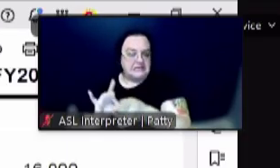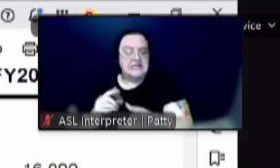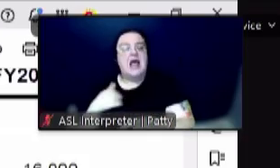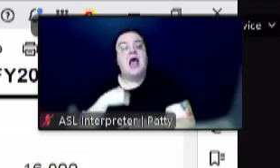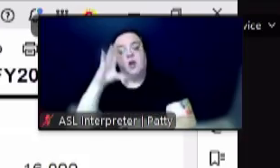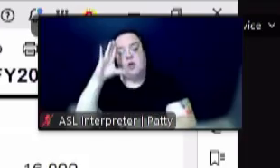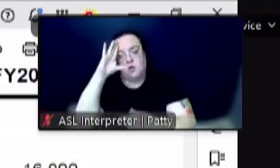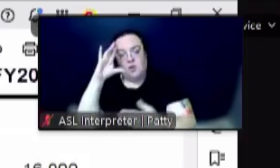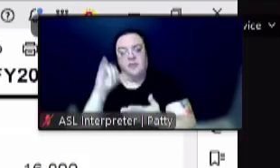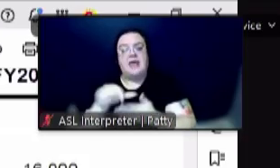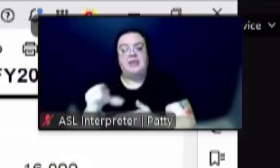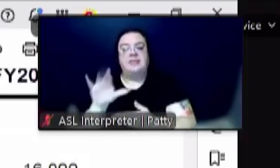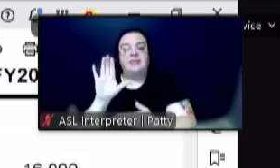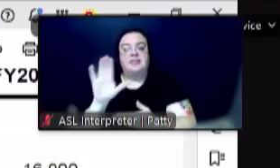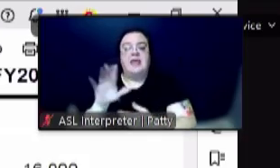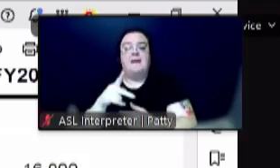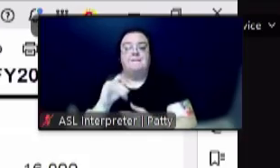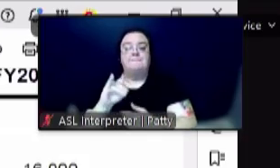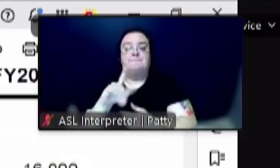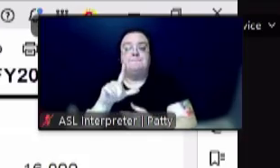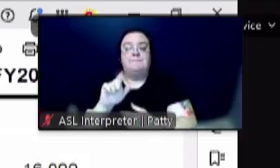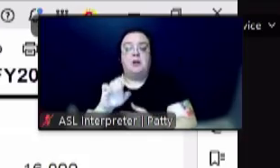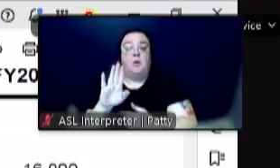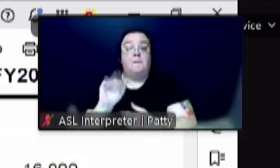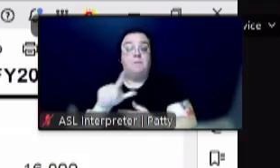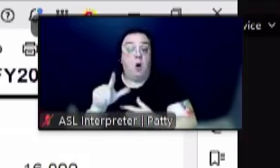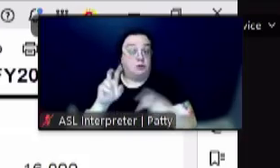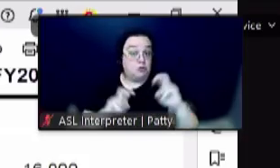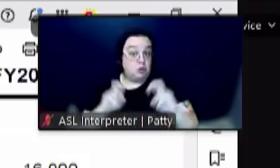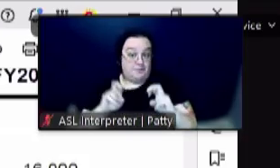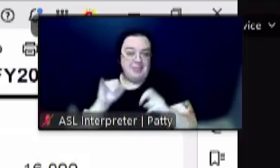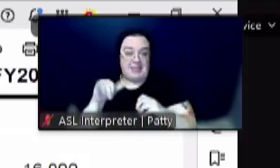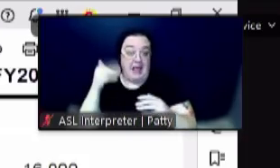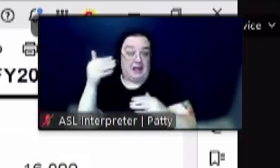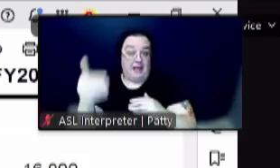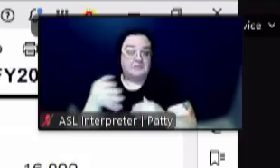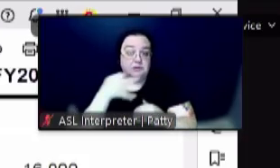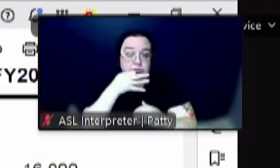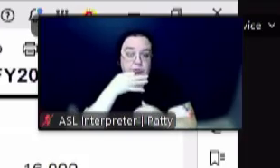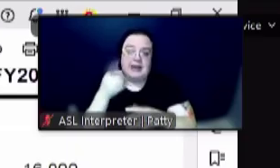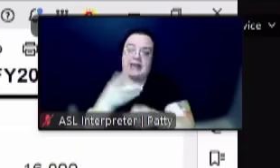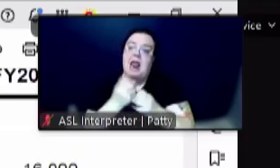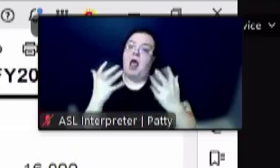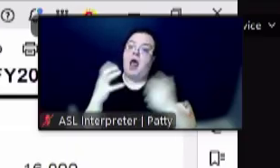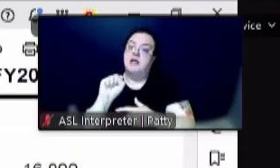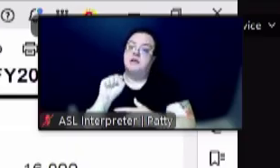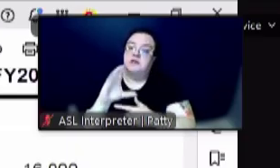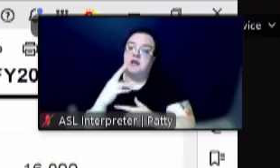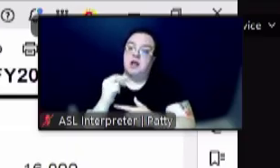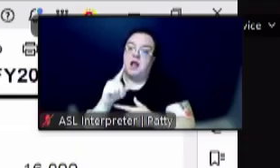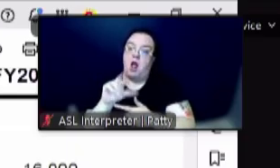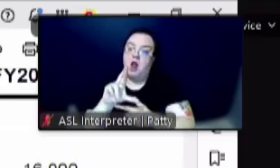is their pickleball tournament, which will be coming up soon, that they get a lot of scholarships and funding for that as a whole. Yeah, but